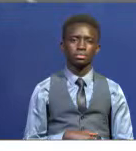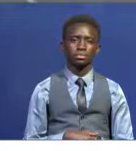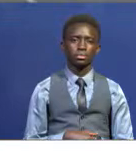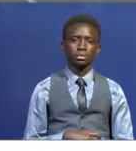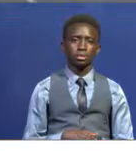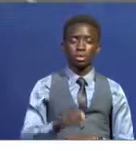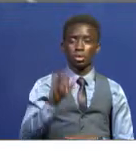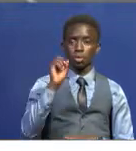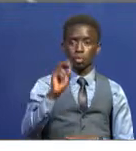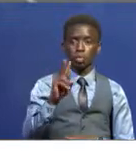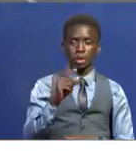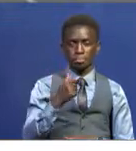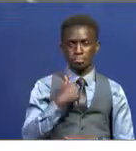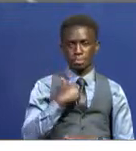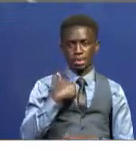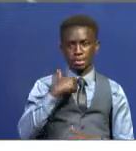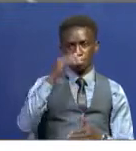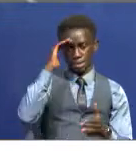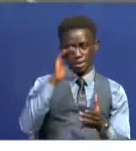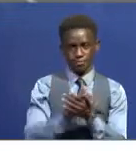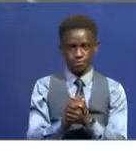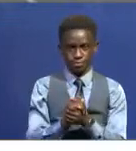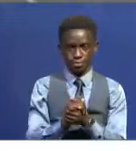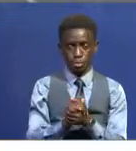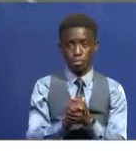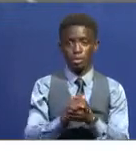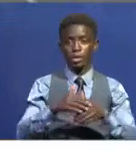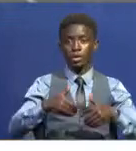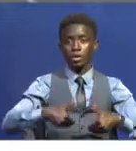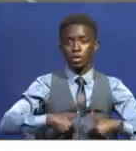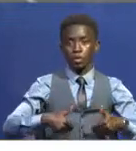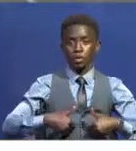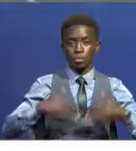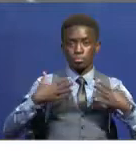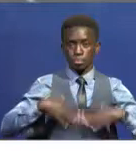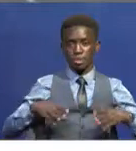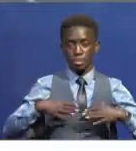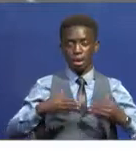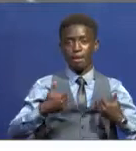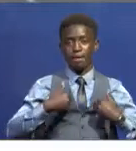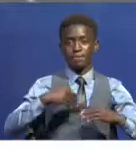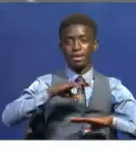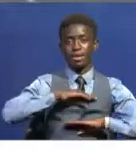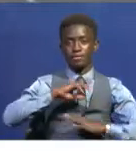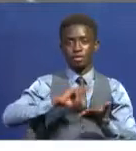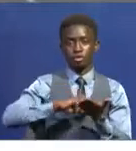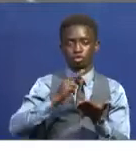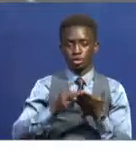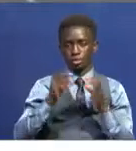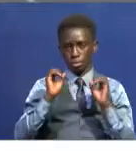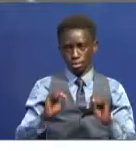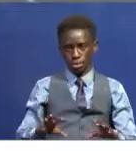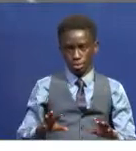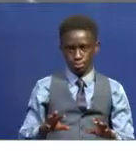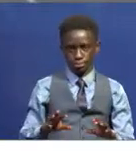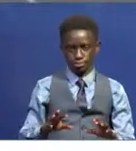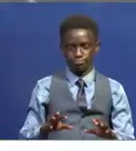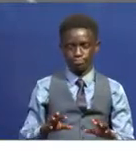to believe young people don't have adequate resources in terms